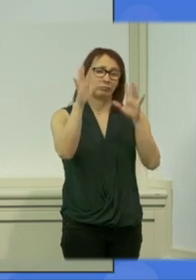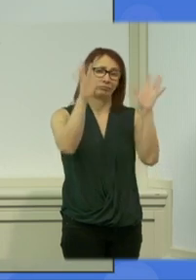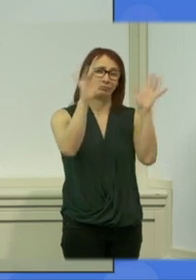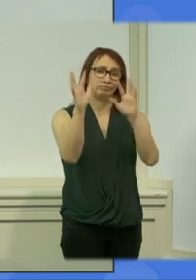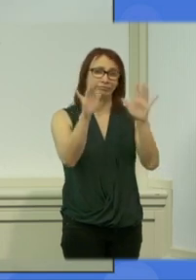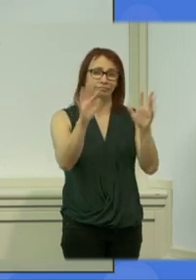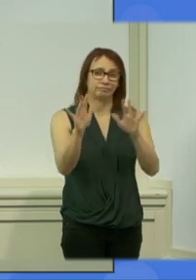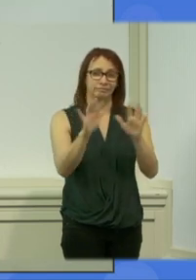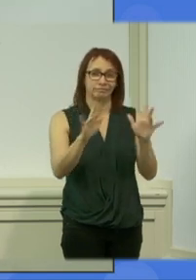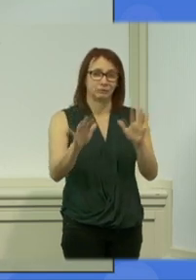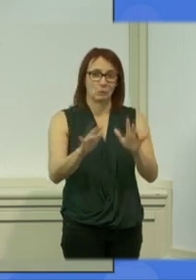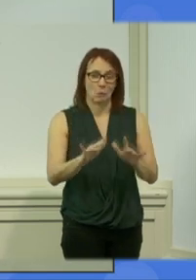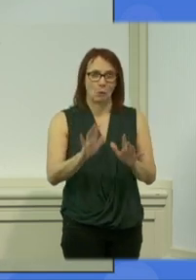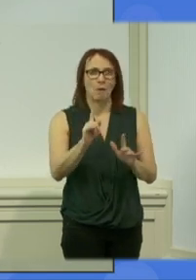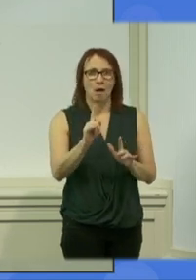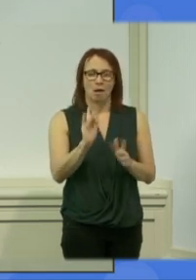on this morning.